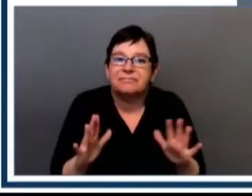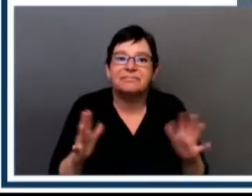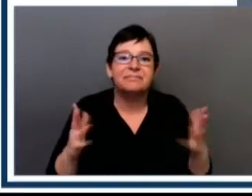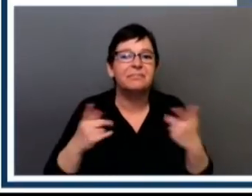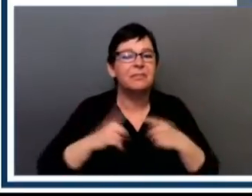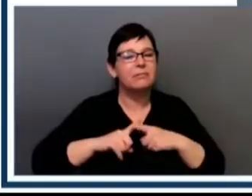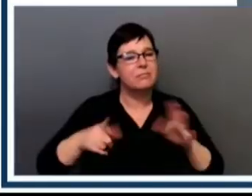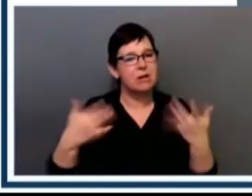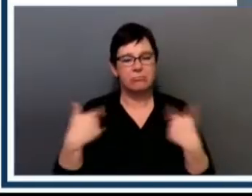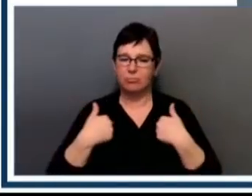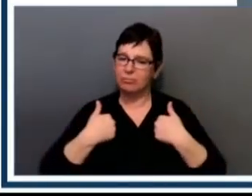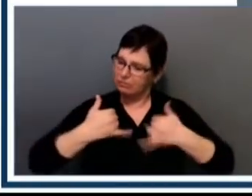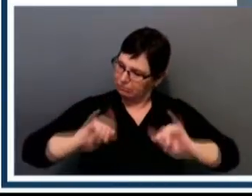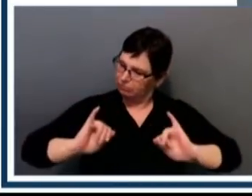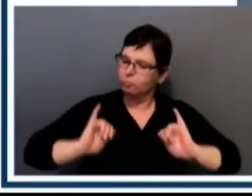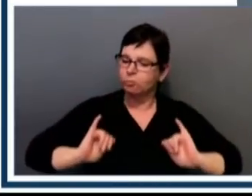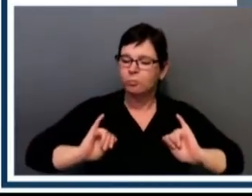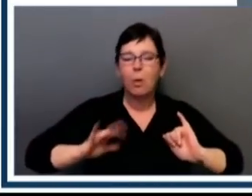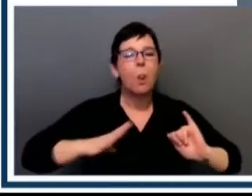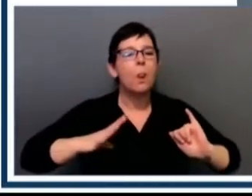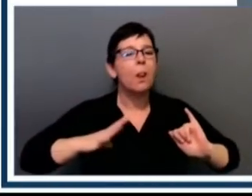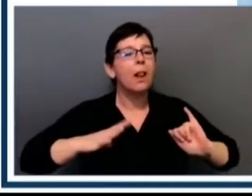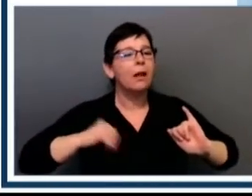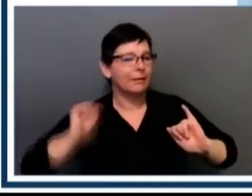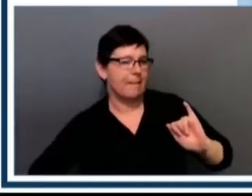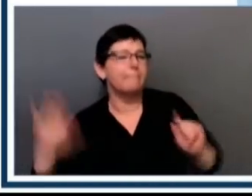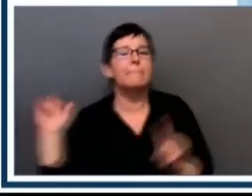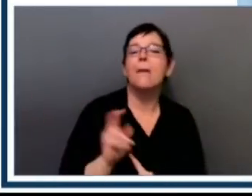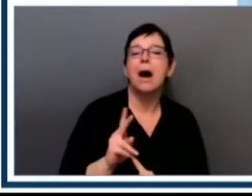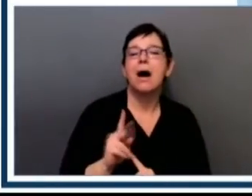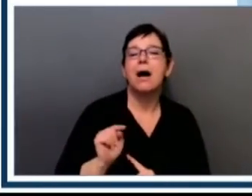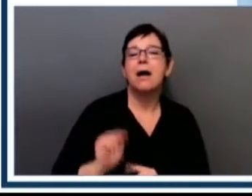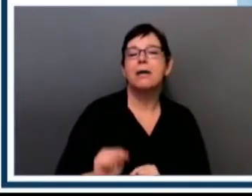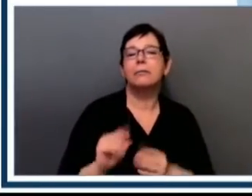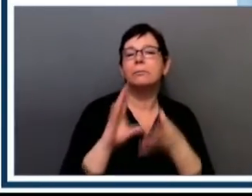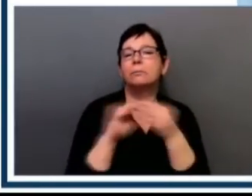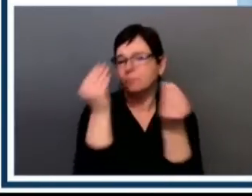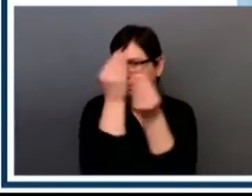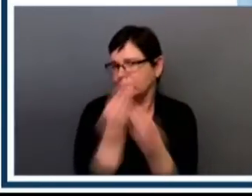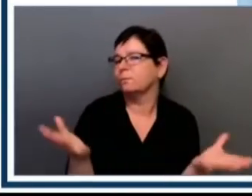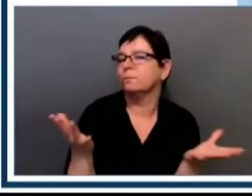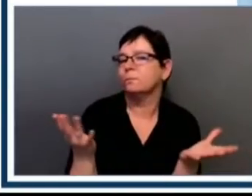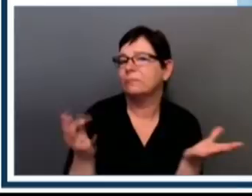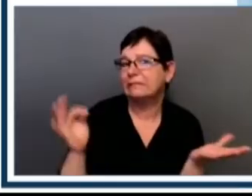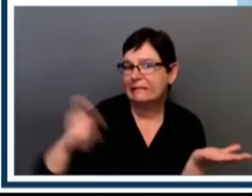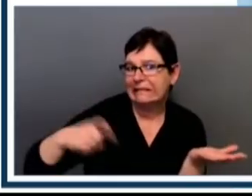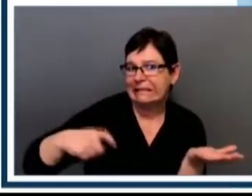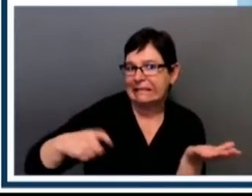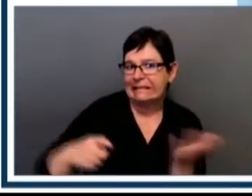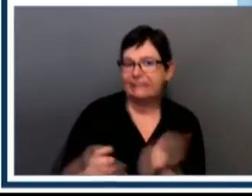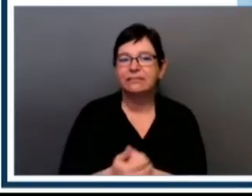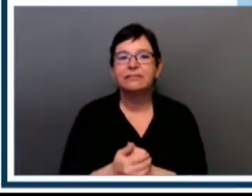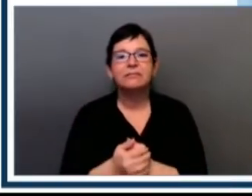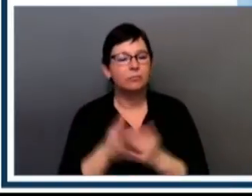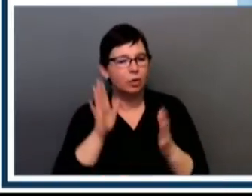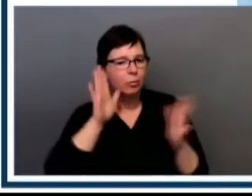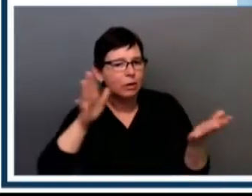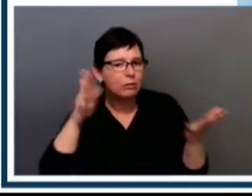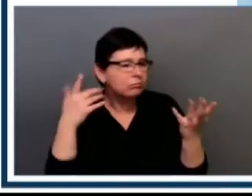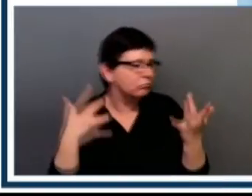necessary, but we'll always make ourselves available, of course, to answer any questions and address any concerns no matter what. But